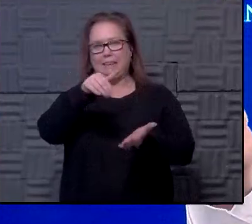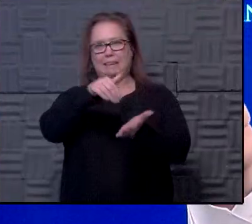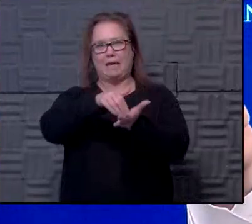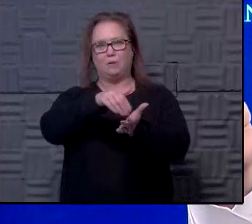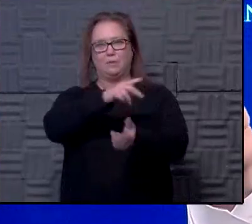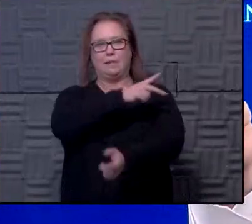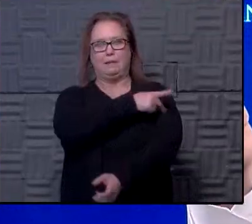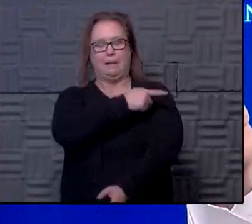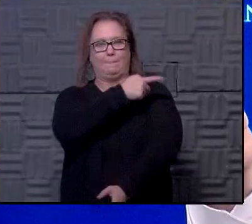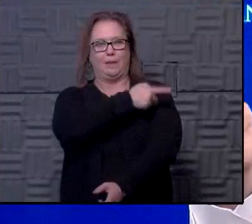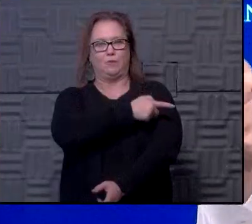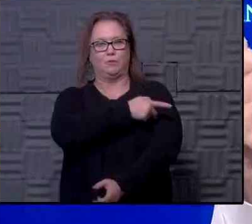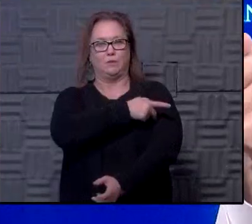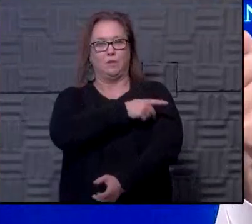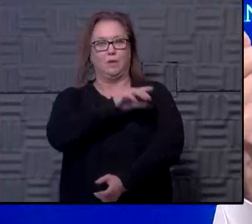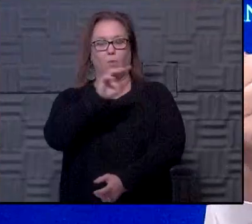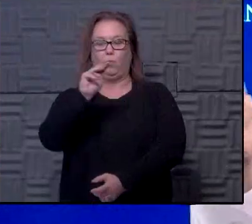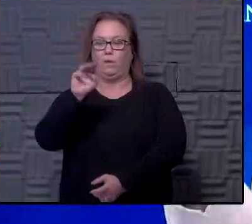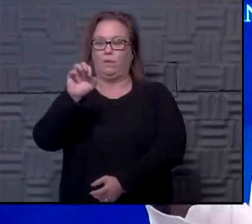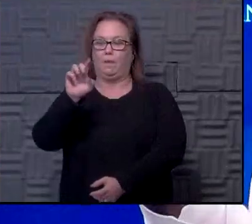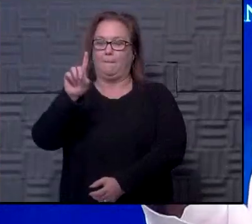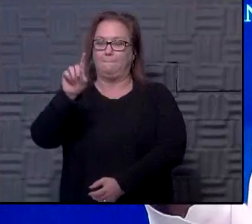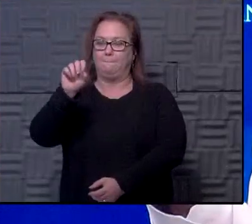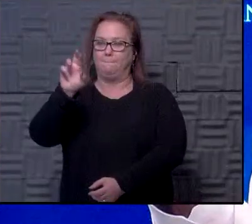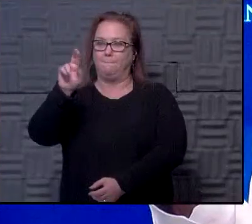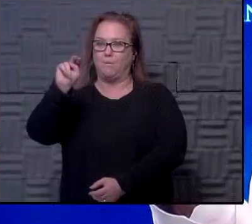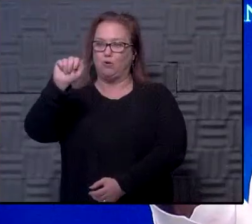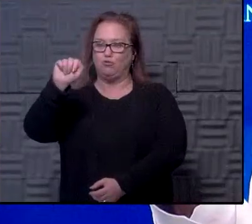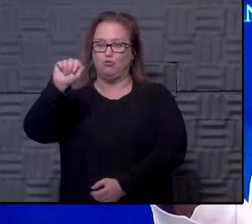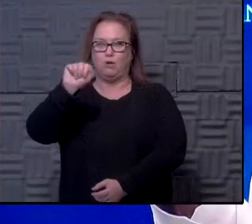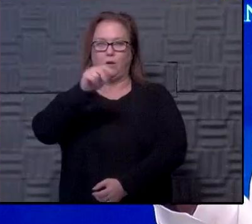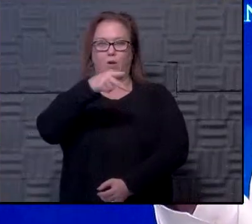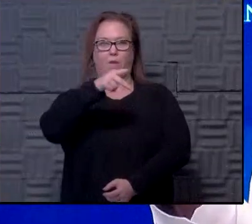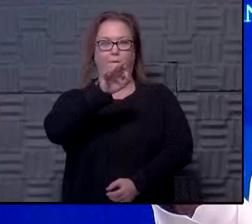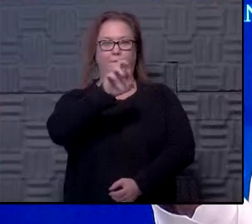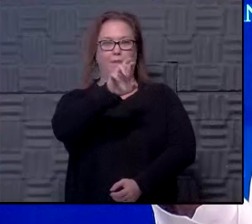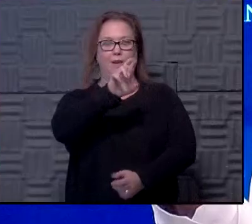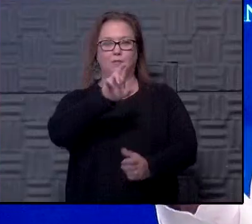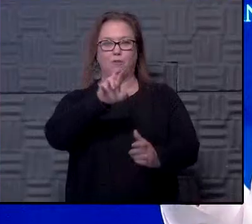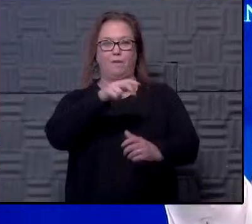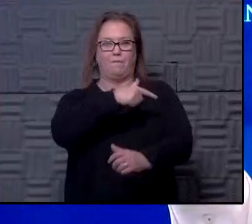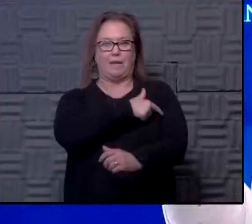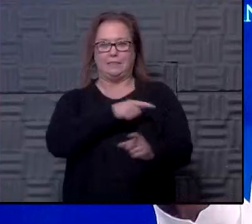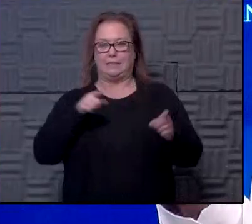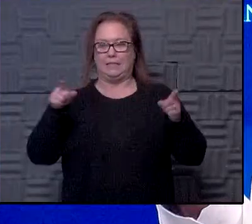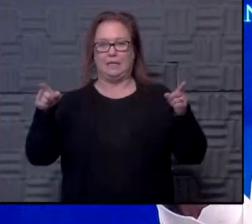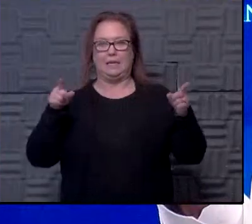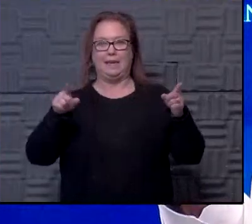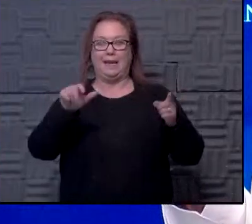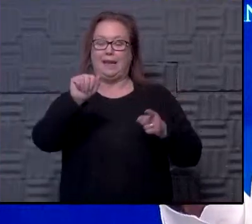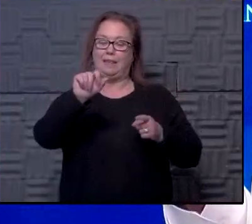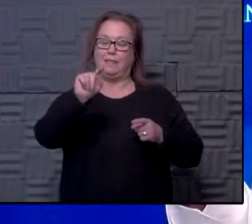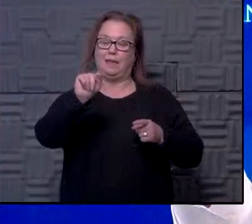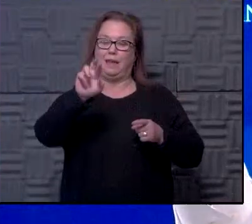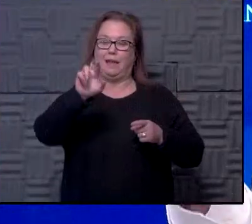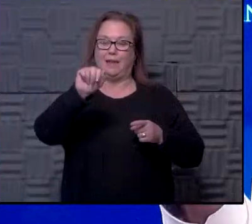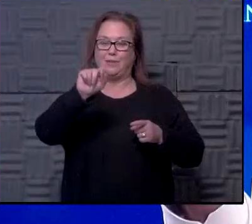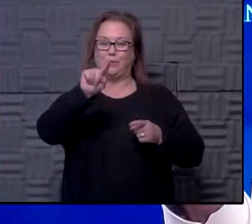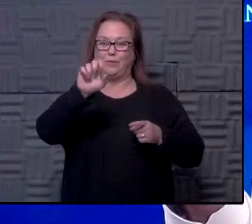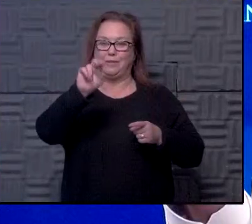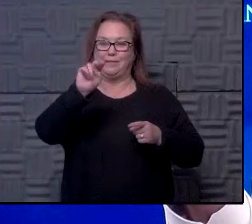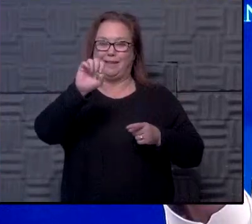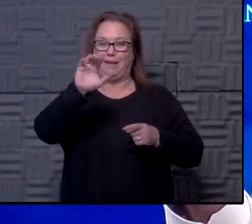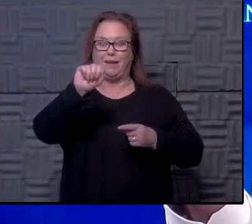80,000 patients with either Moderna or the Pfizer vaccine, and if you throw in the AstraZeneca trial and others, we're well